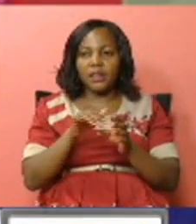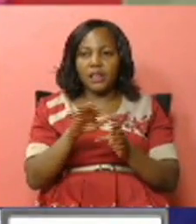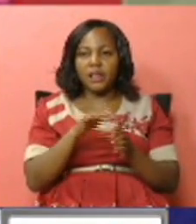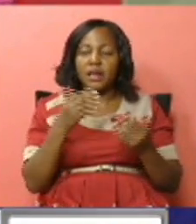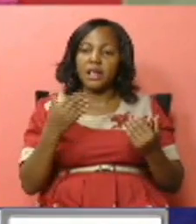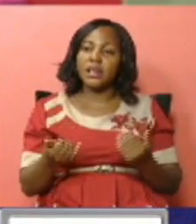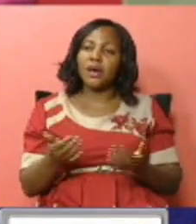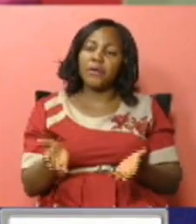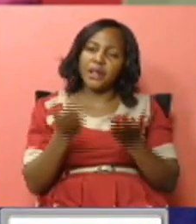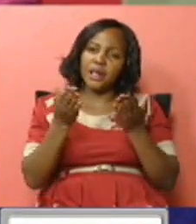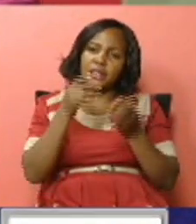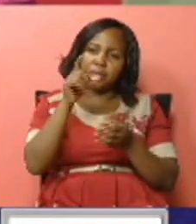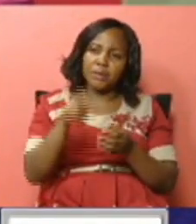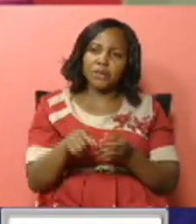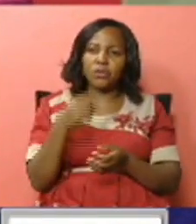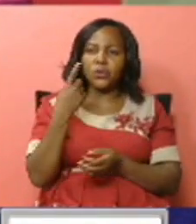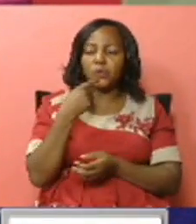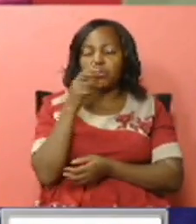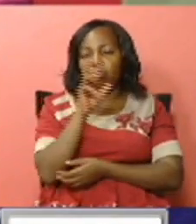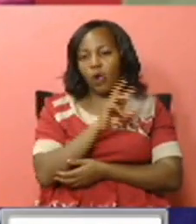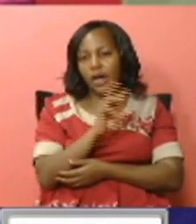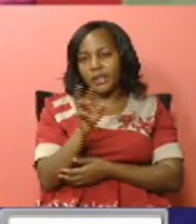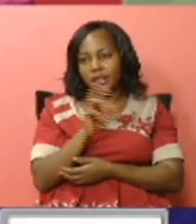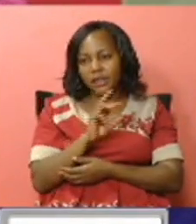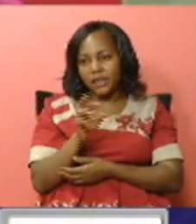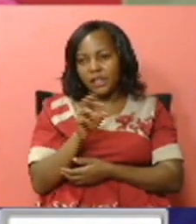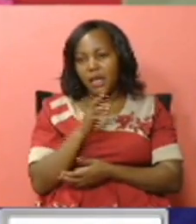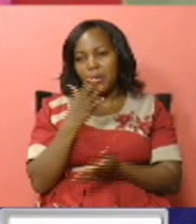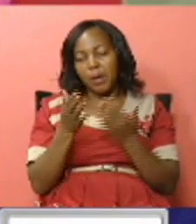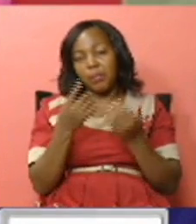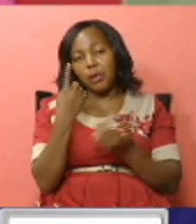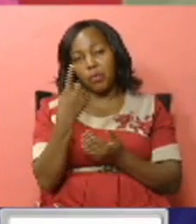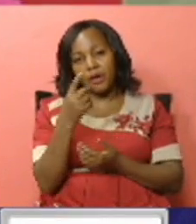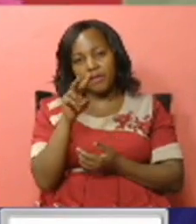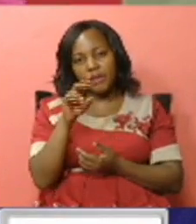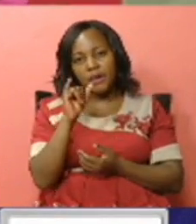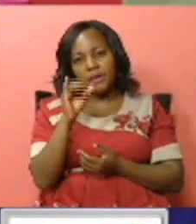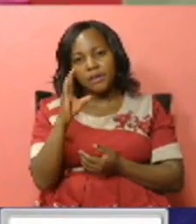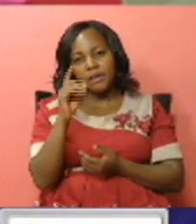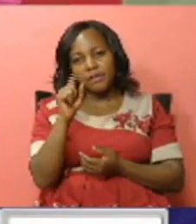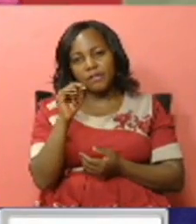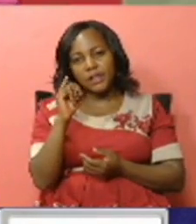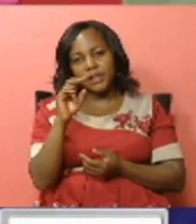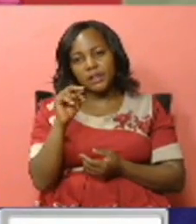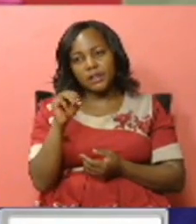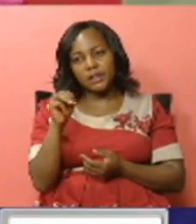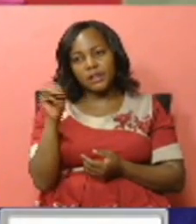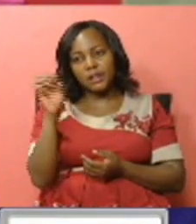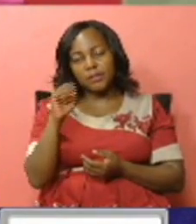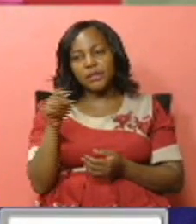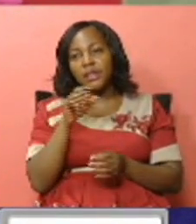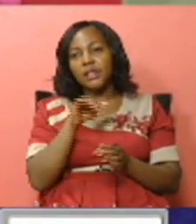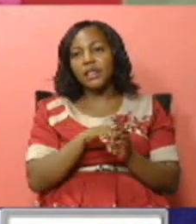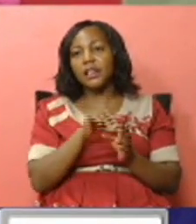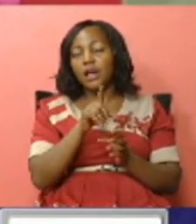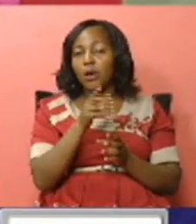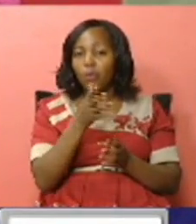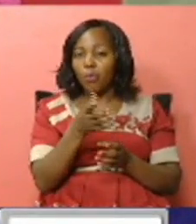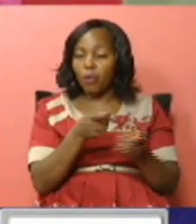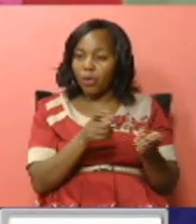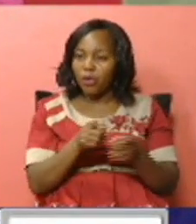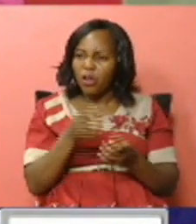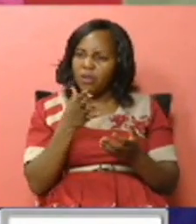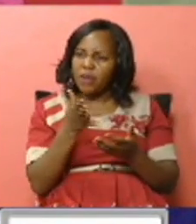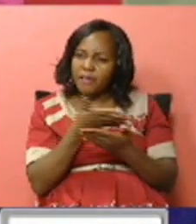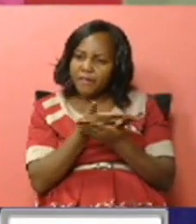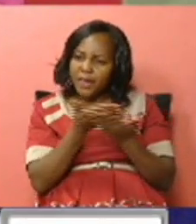maybe to encourage someone that is watching who is probably one of the victims of this war, are there testimonies that you've had from these women